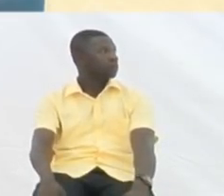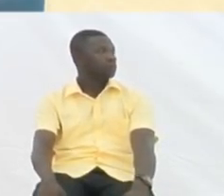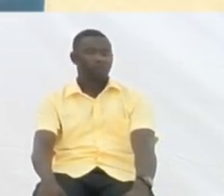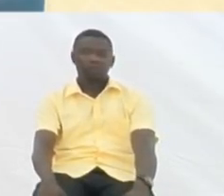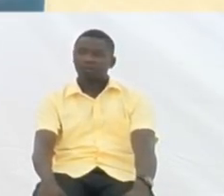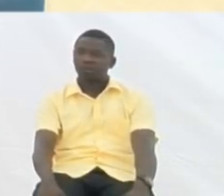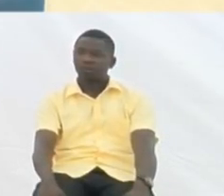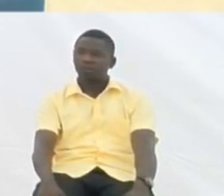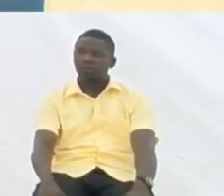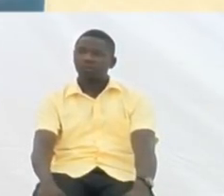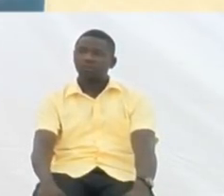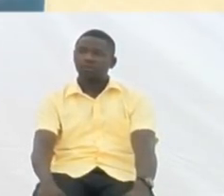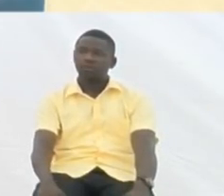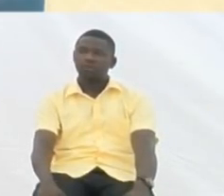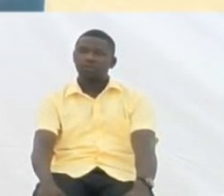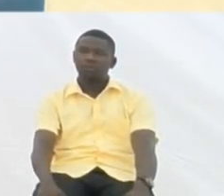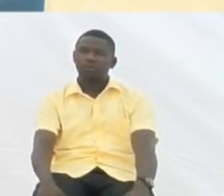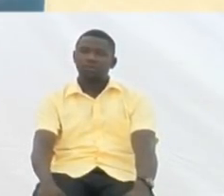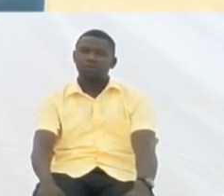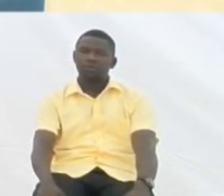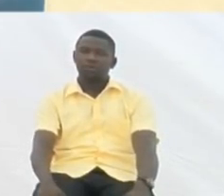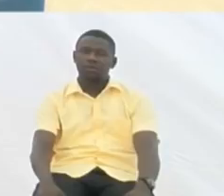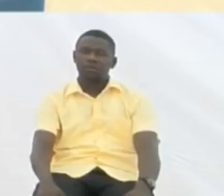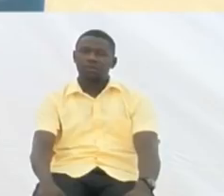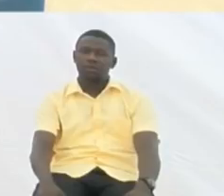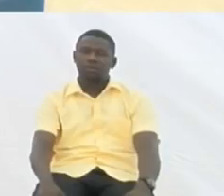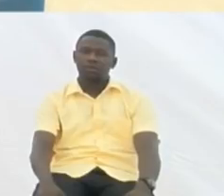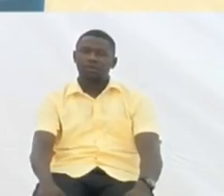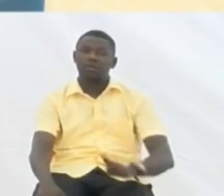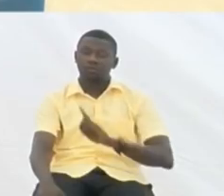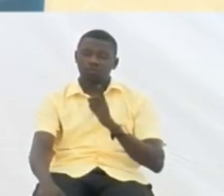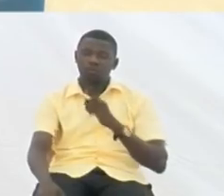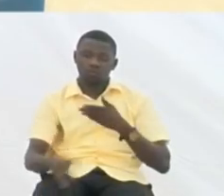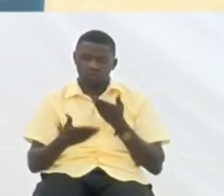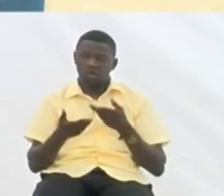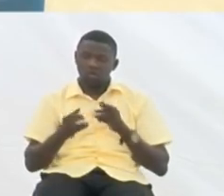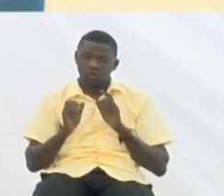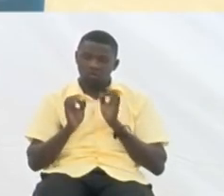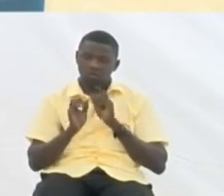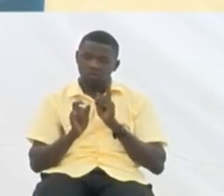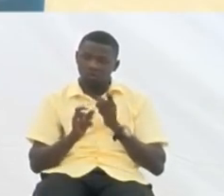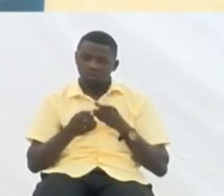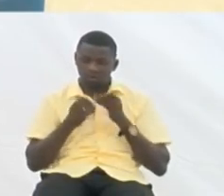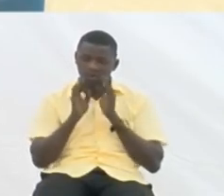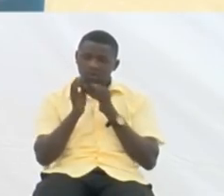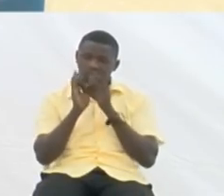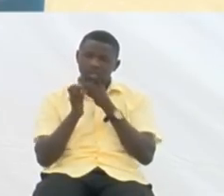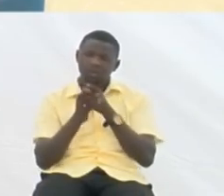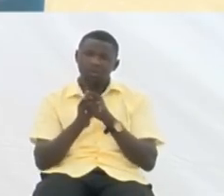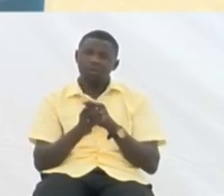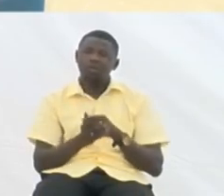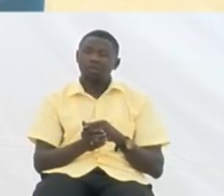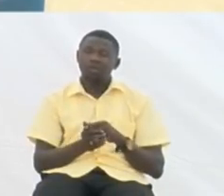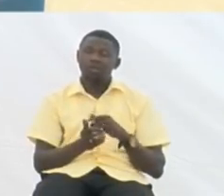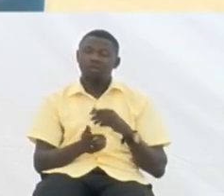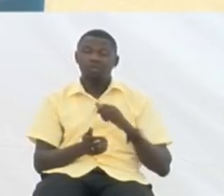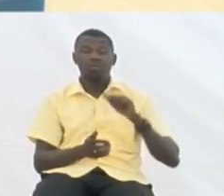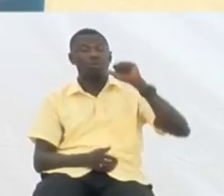ah nko wala foye nko ko. This is what I am telling you. I am saying boro e modo lamfundile